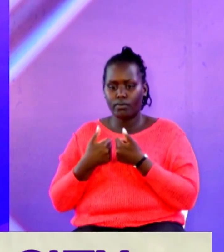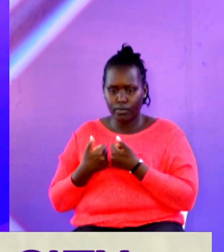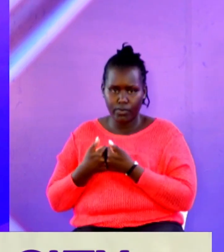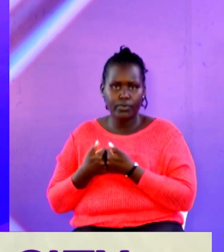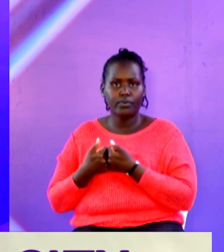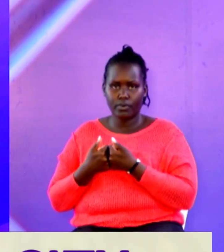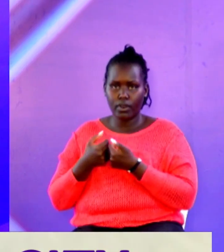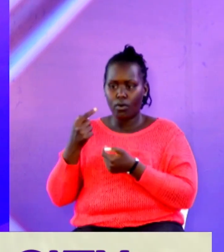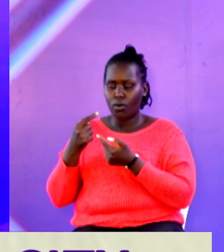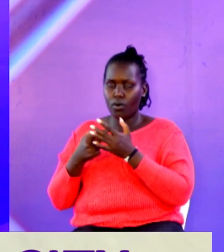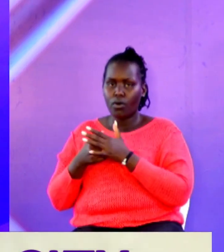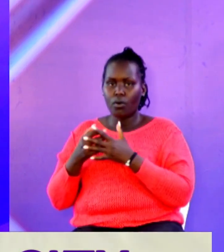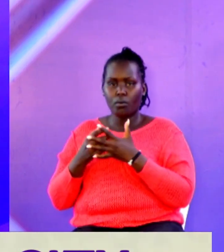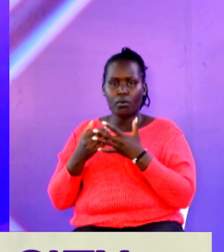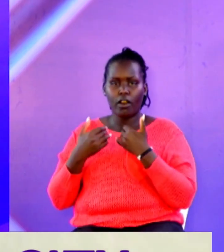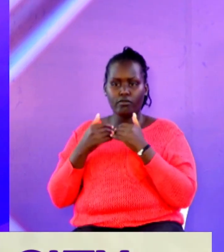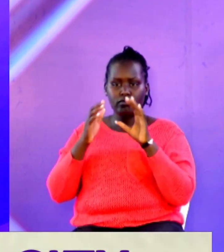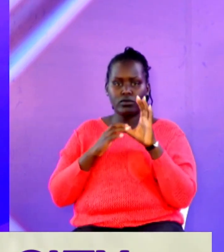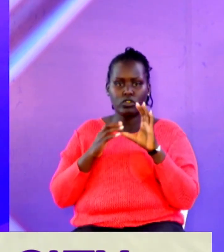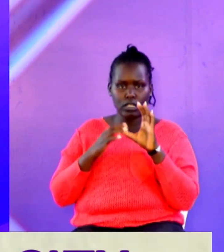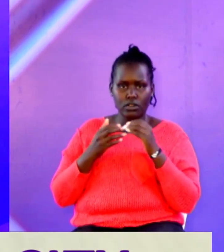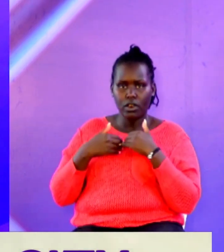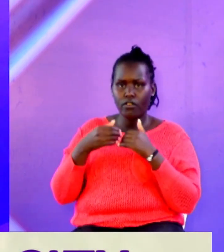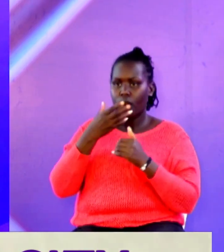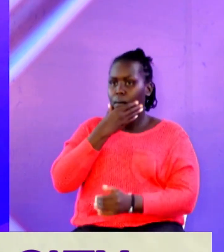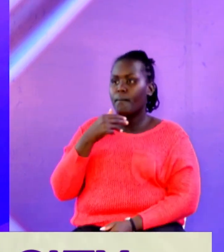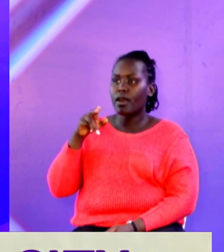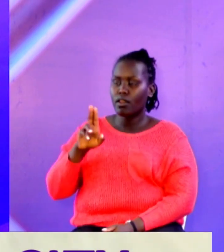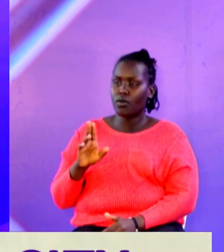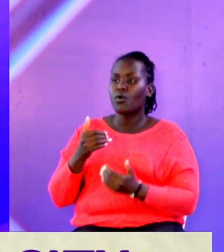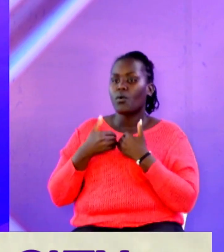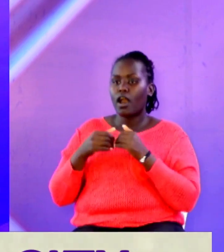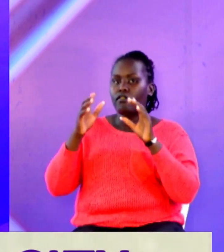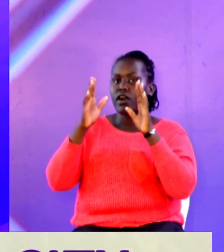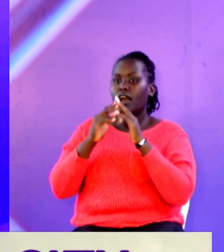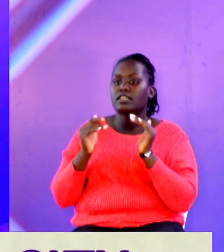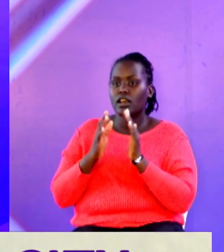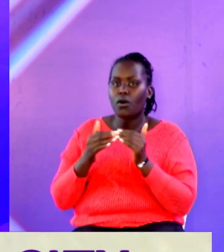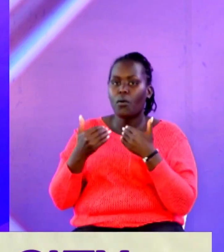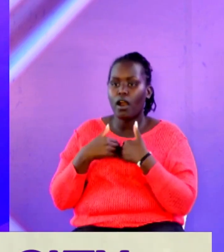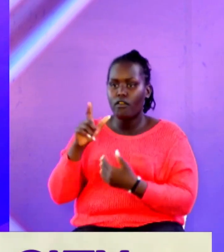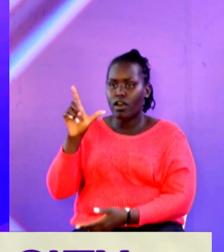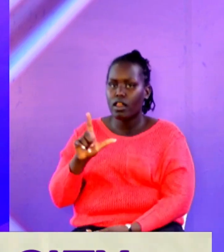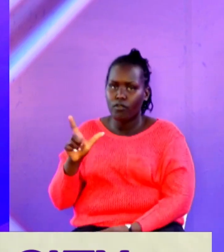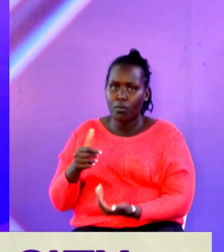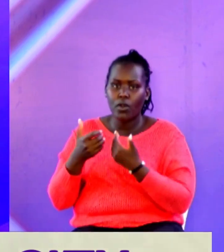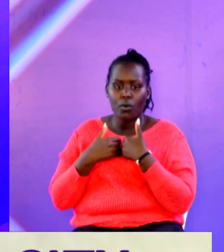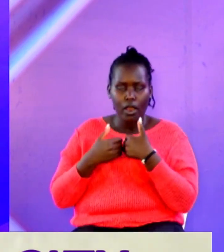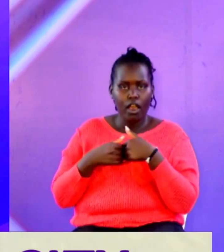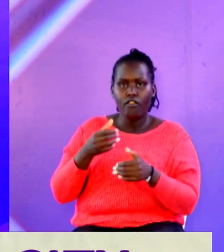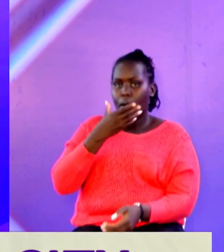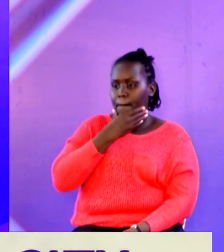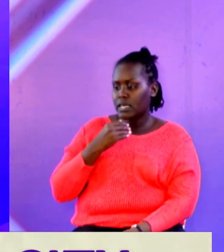Tottenham strengthening. We have Chelsea, we have Manchester United, we have Arsenal, we have Liverpool, we have Manchester